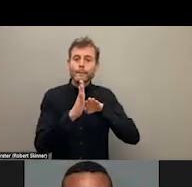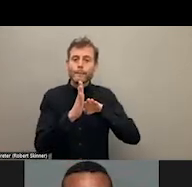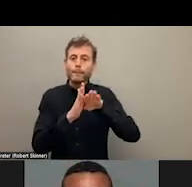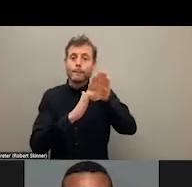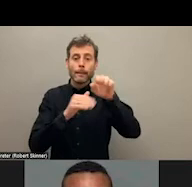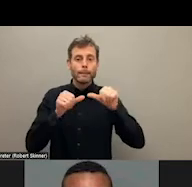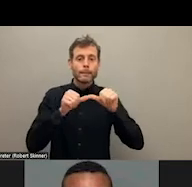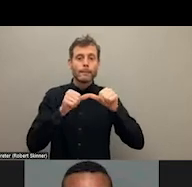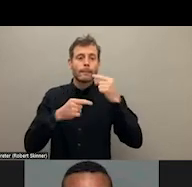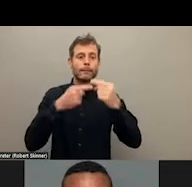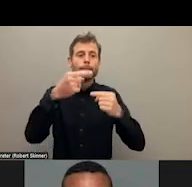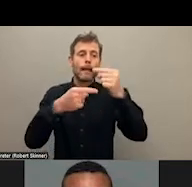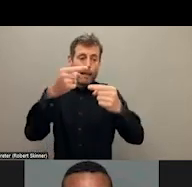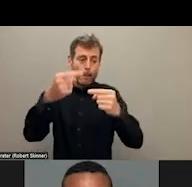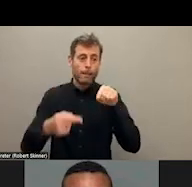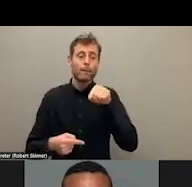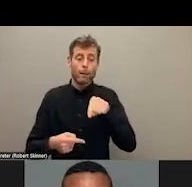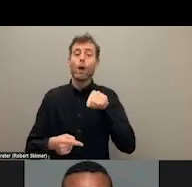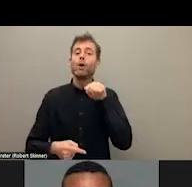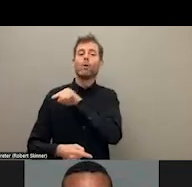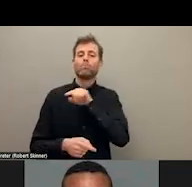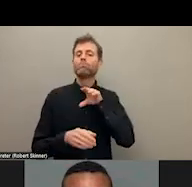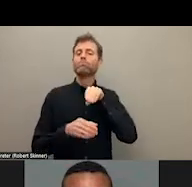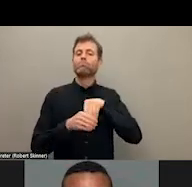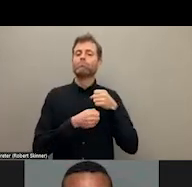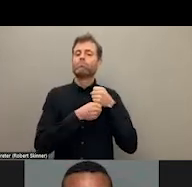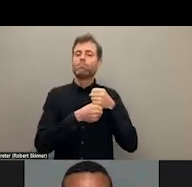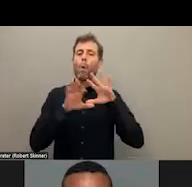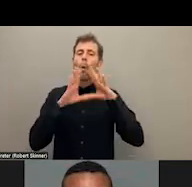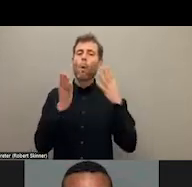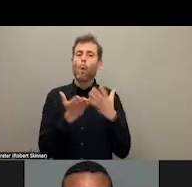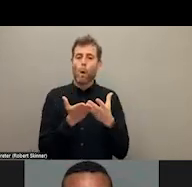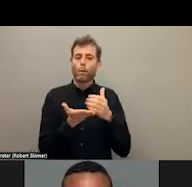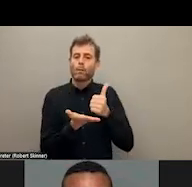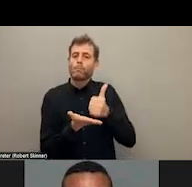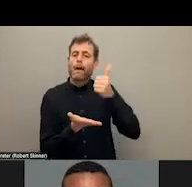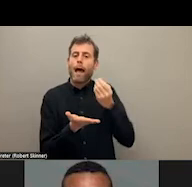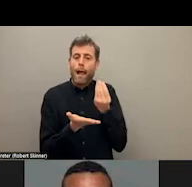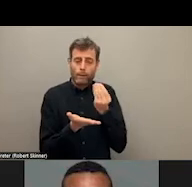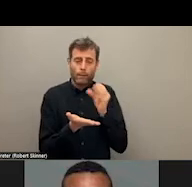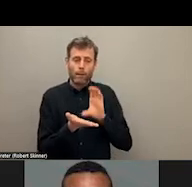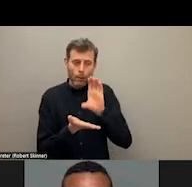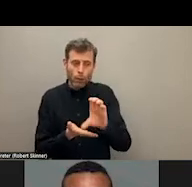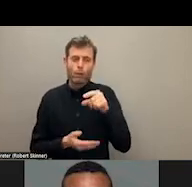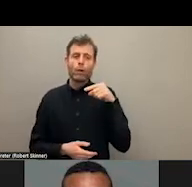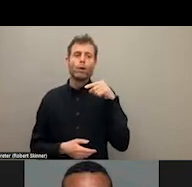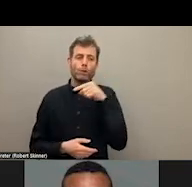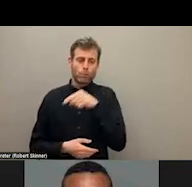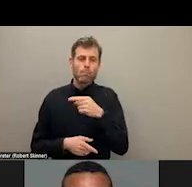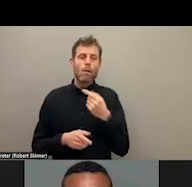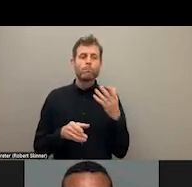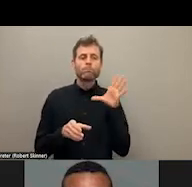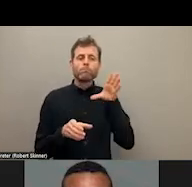of disability inclusion education in African program and in the Inclusive Education Initiative.